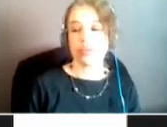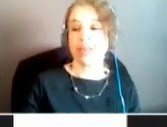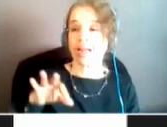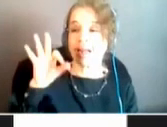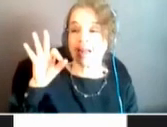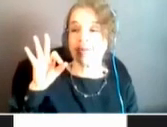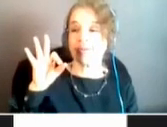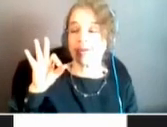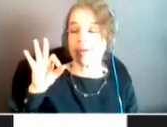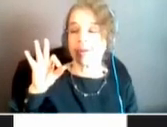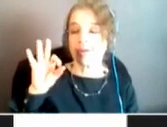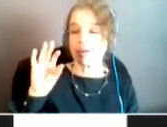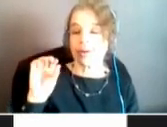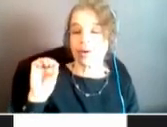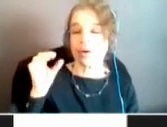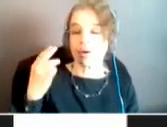them to mute.